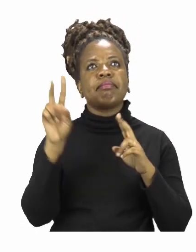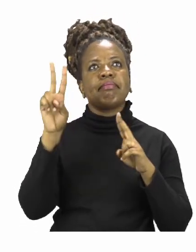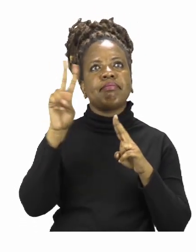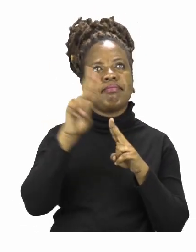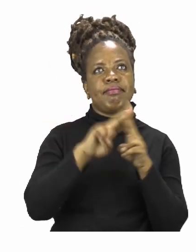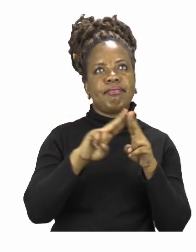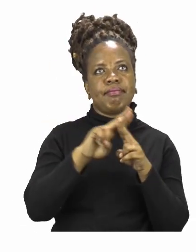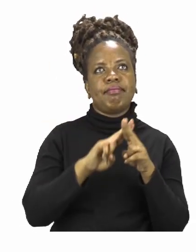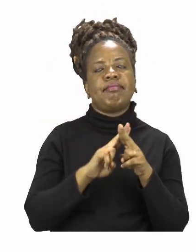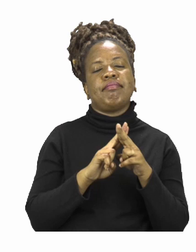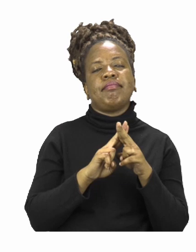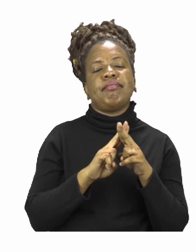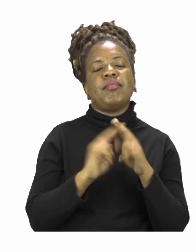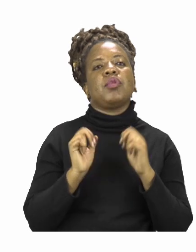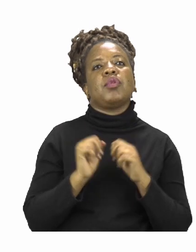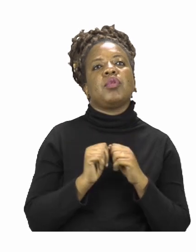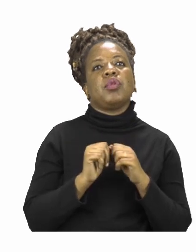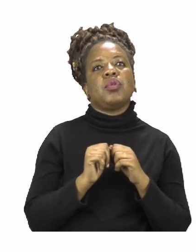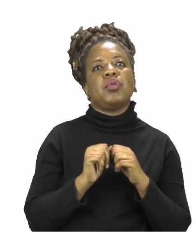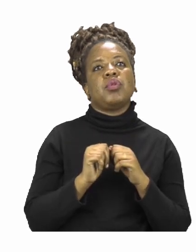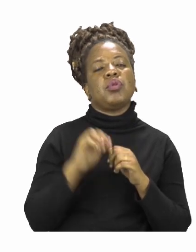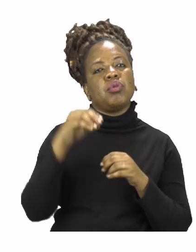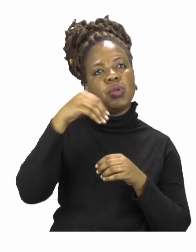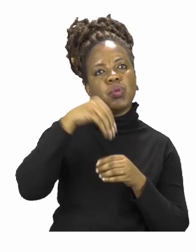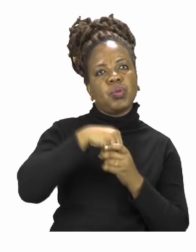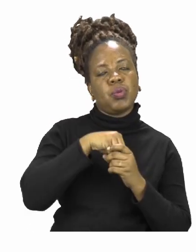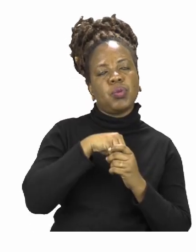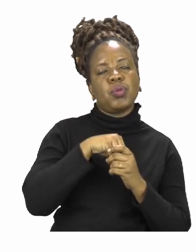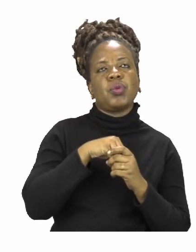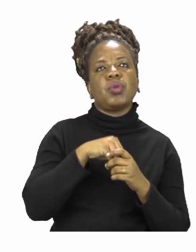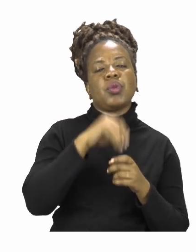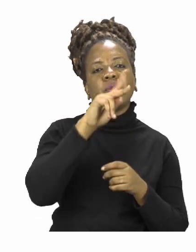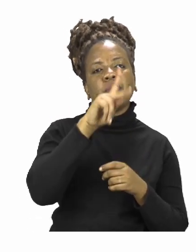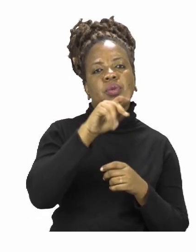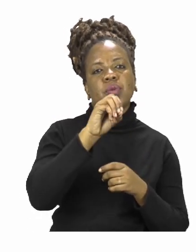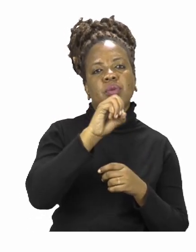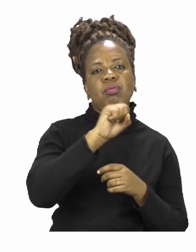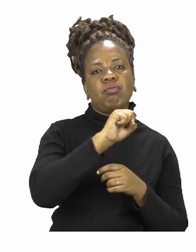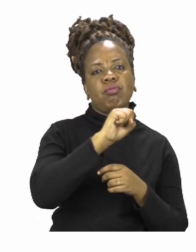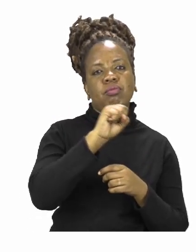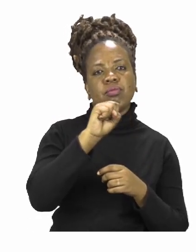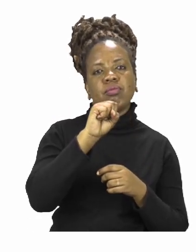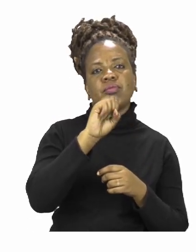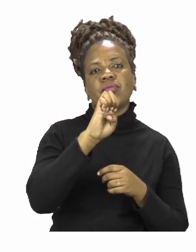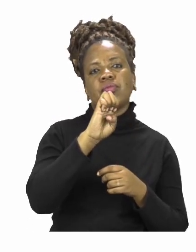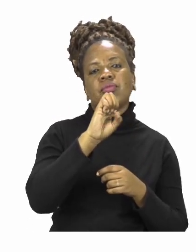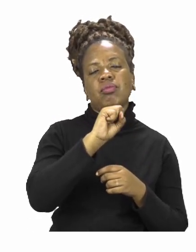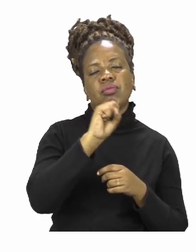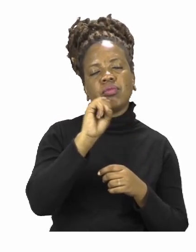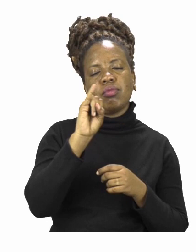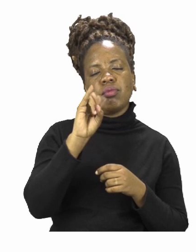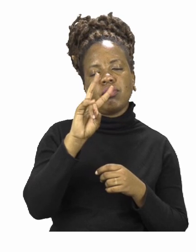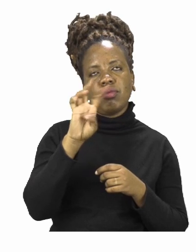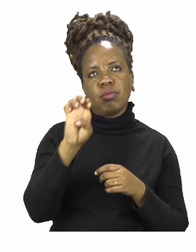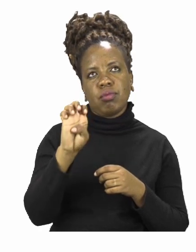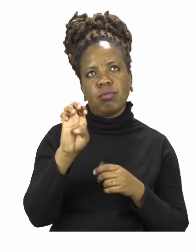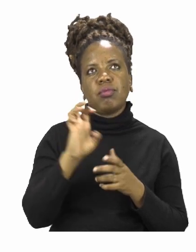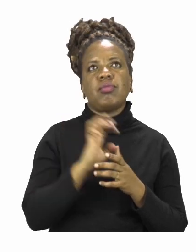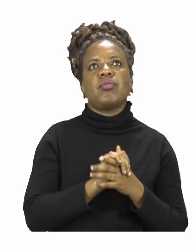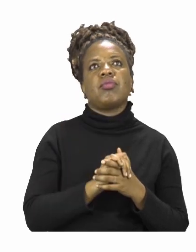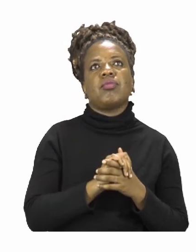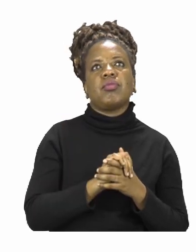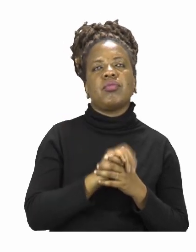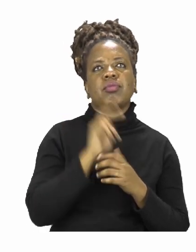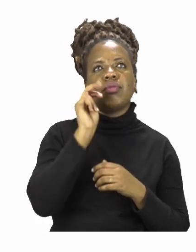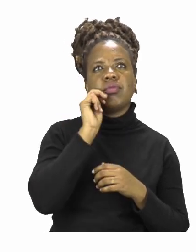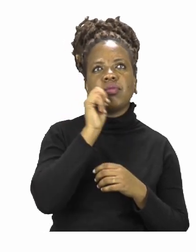says, the food of the dog. Then the sentence changes to